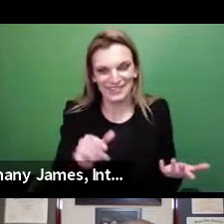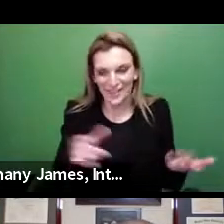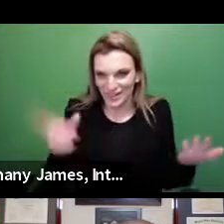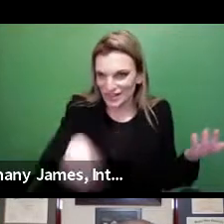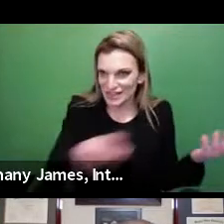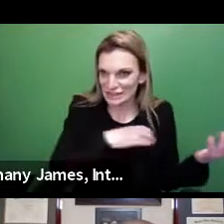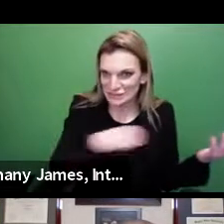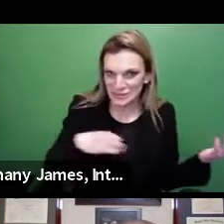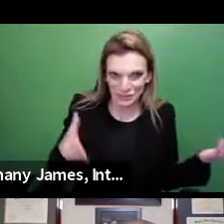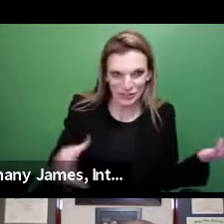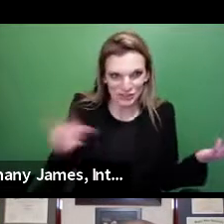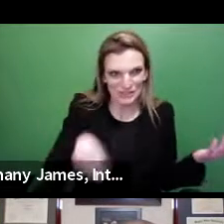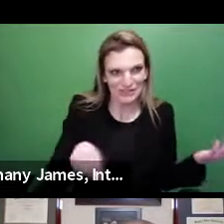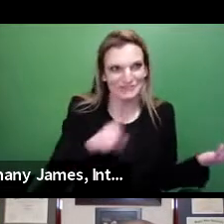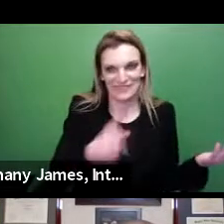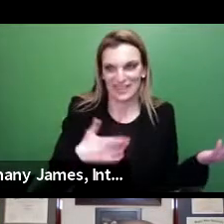you know,